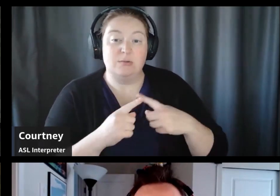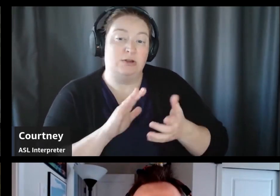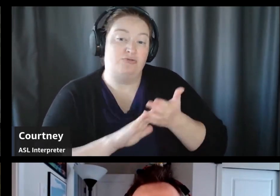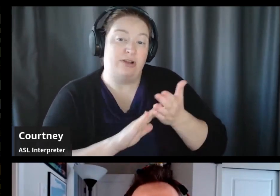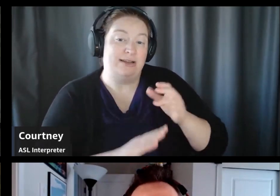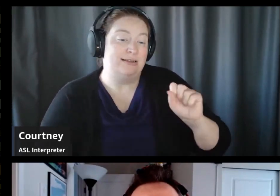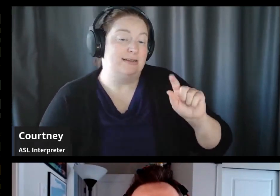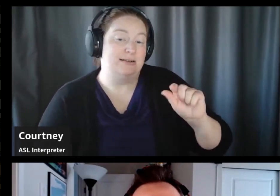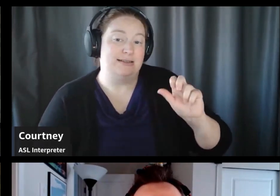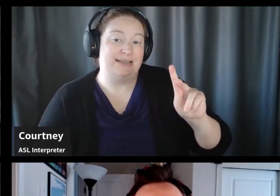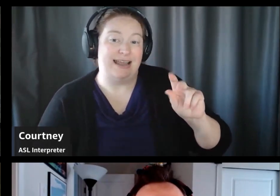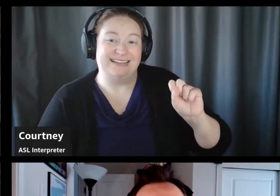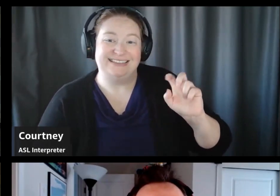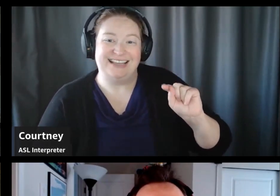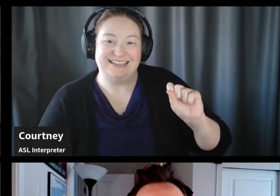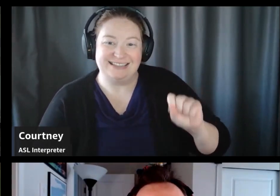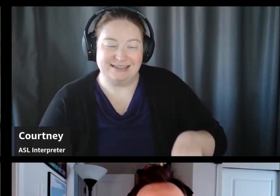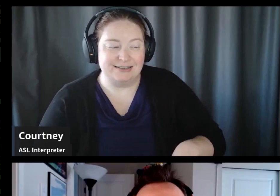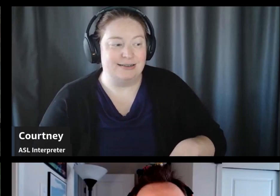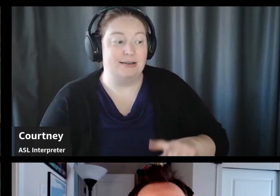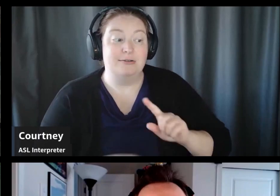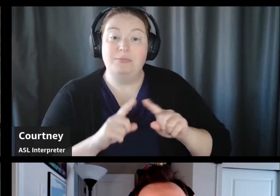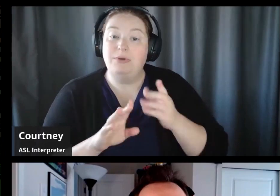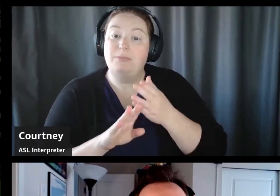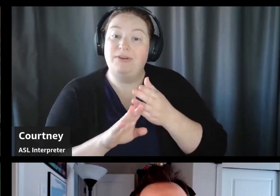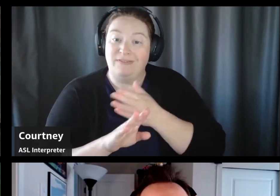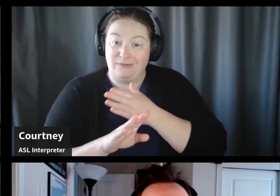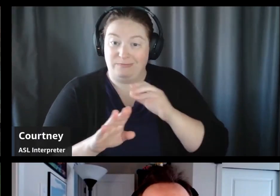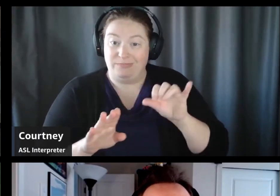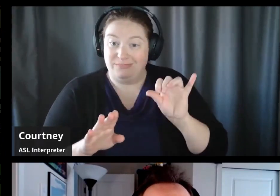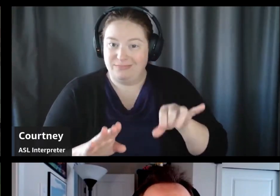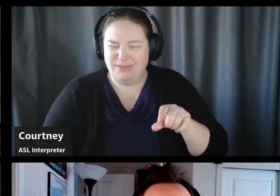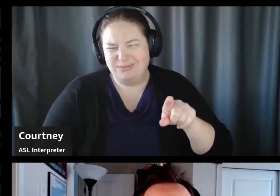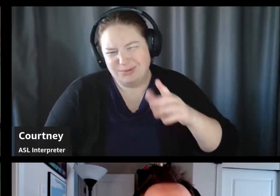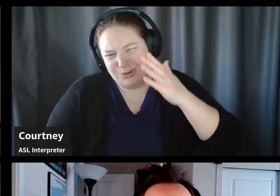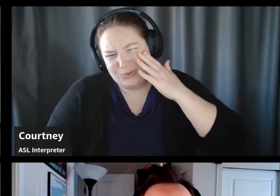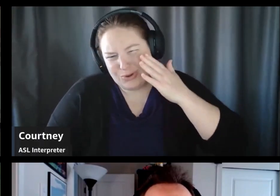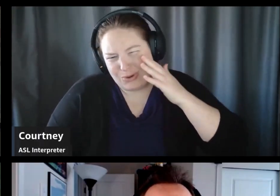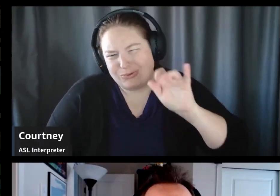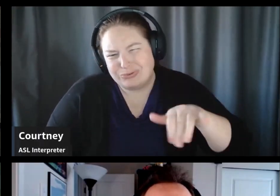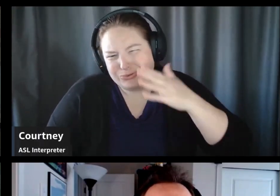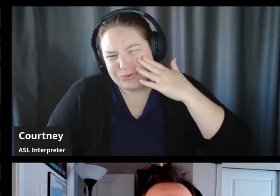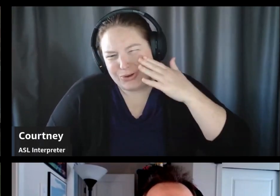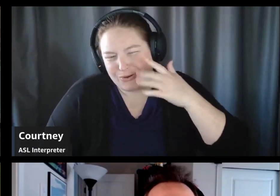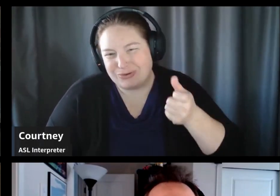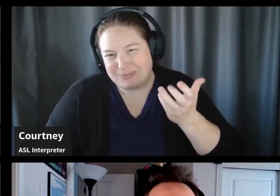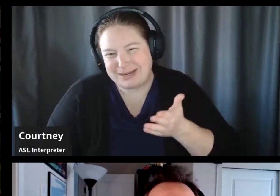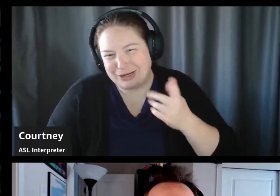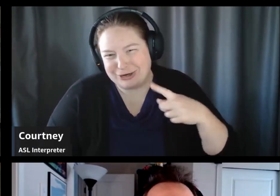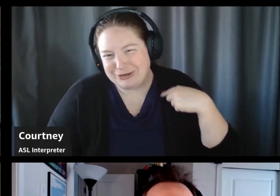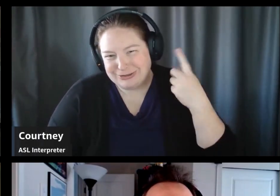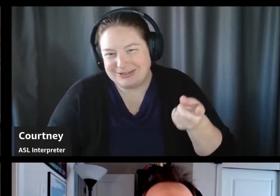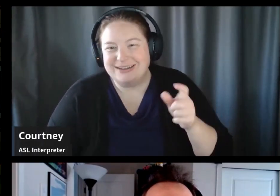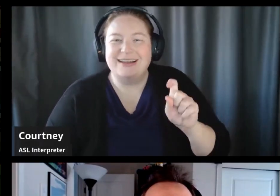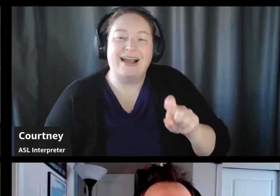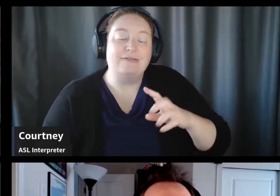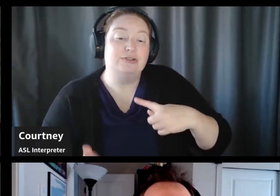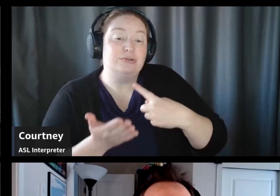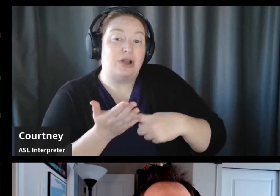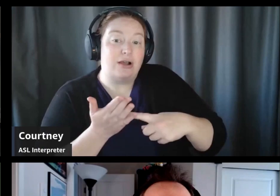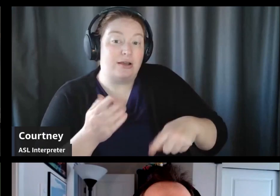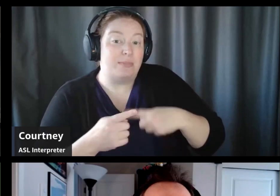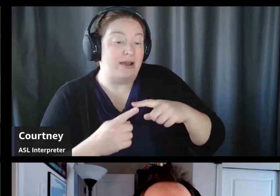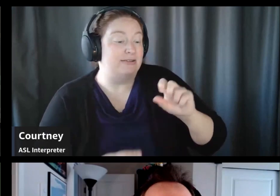StackSets. But before we get into the actual feature, Parajat, you know the drill here. You've been here before. Yeah. We got to talk about what